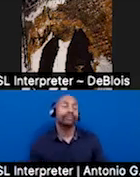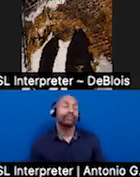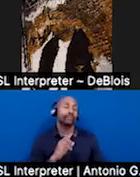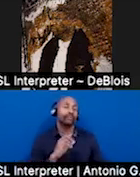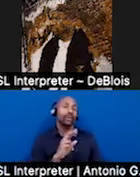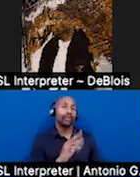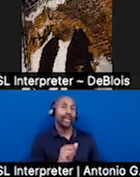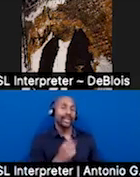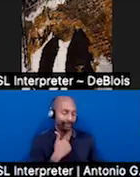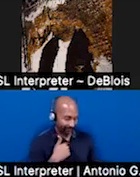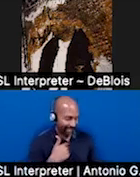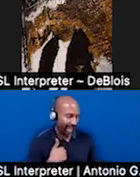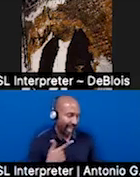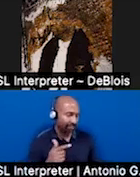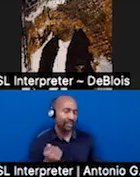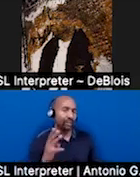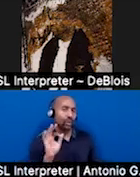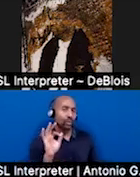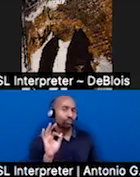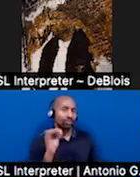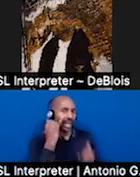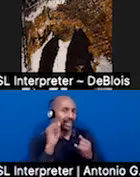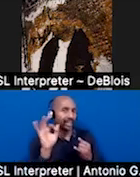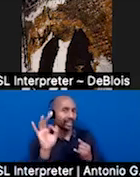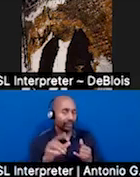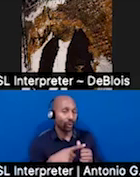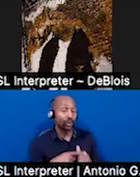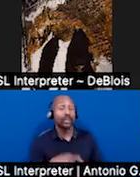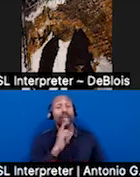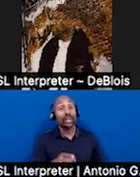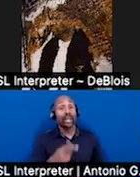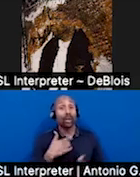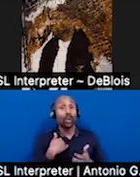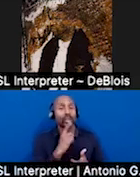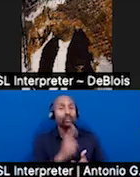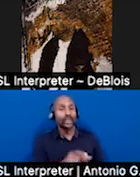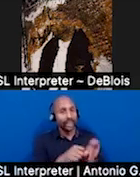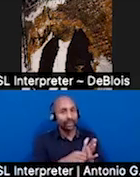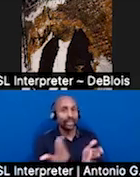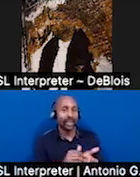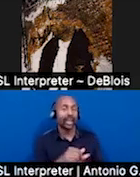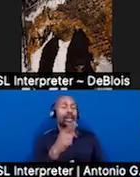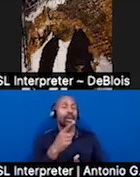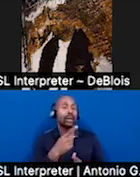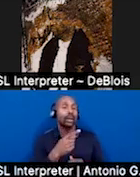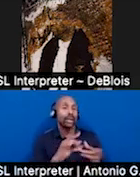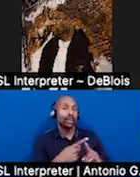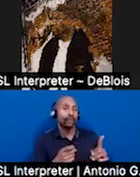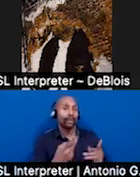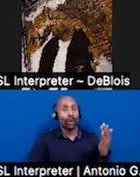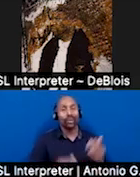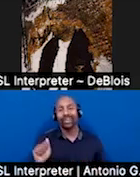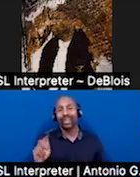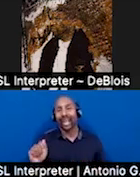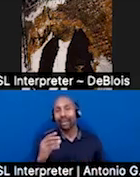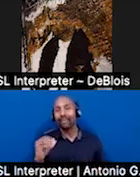to just really underscore what both Ava and Salome just said, that helping